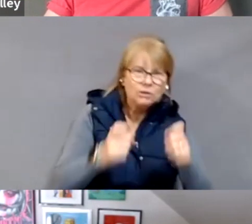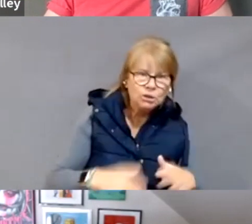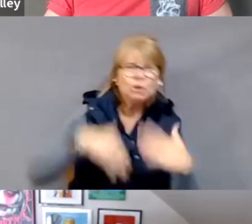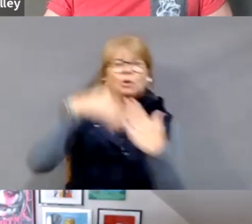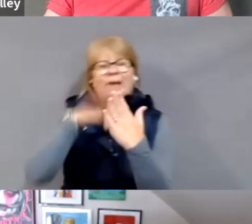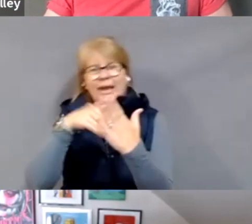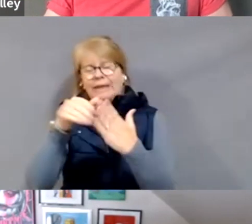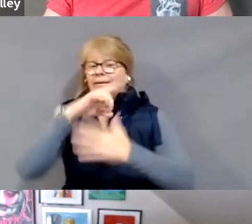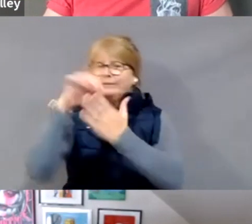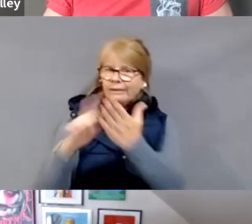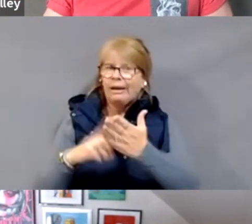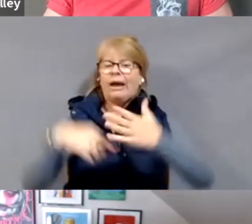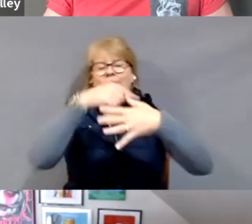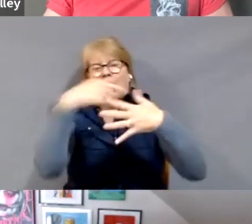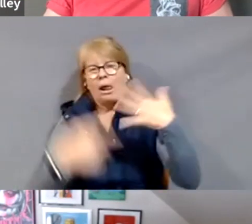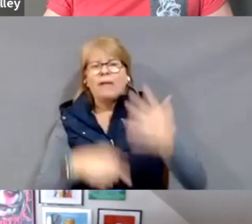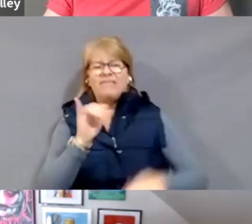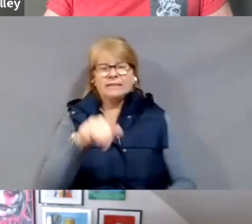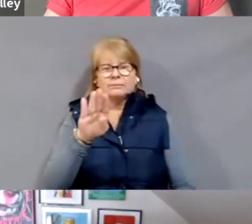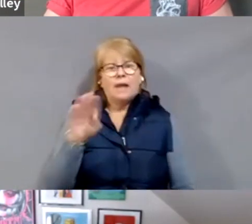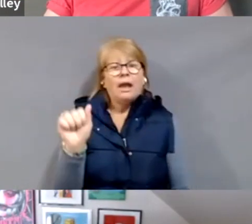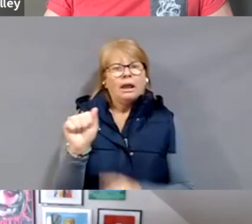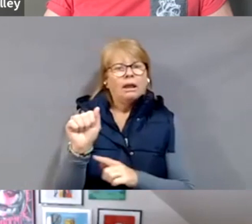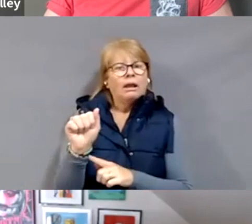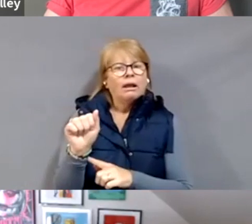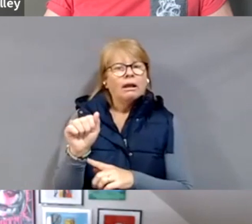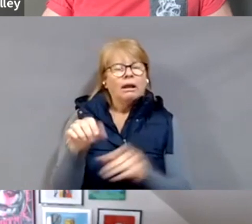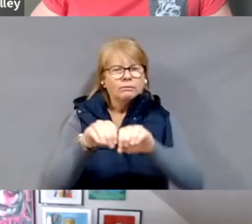You designed stuff. It would that's what the BA program can do for you.